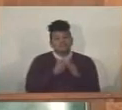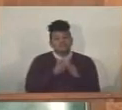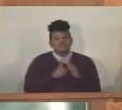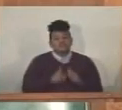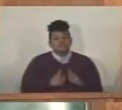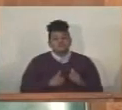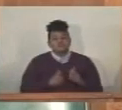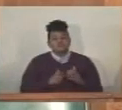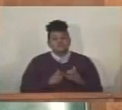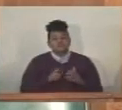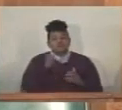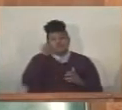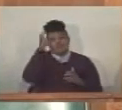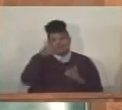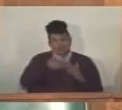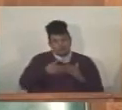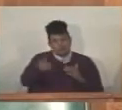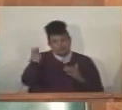the